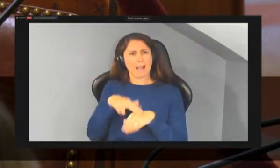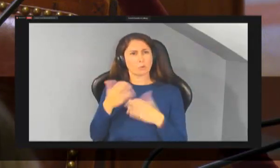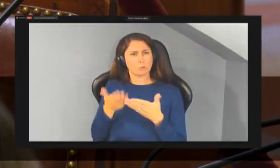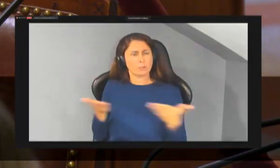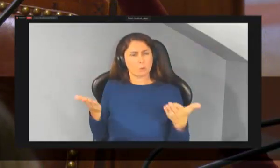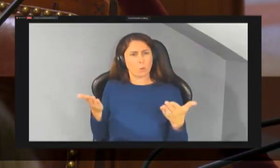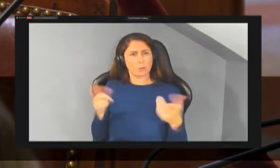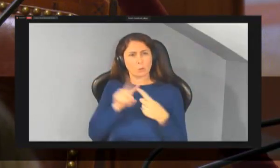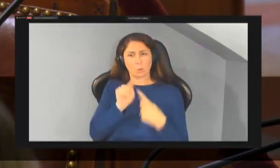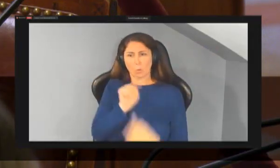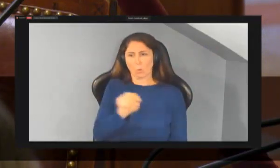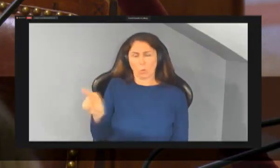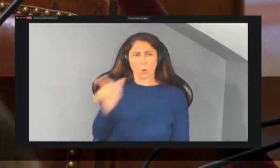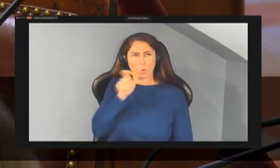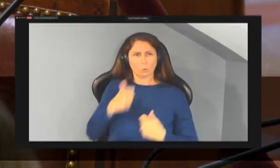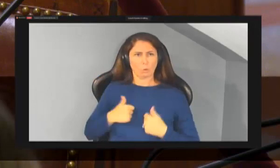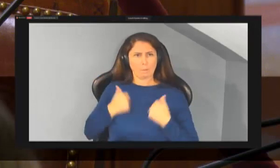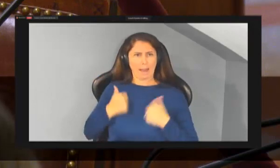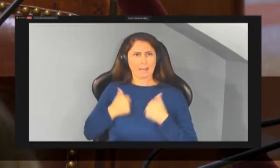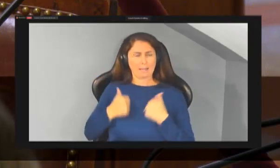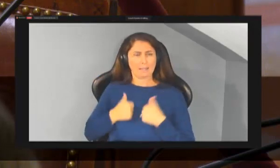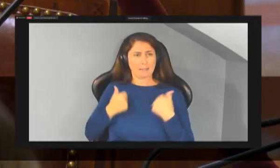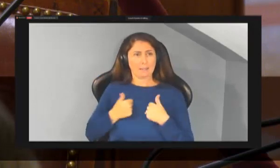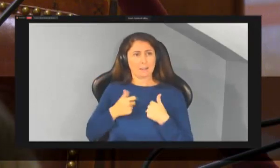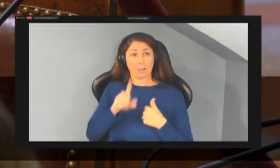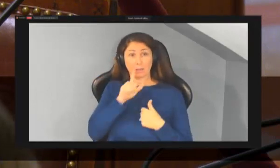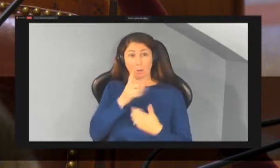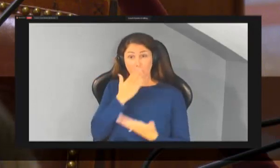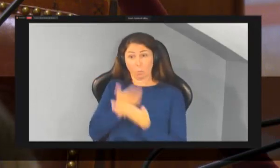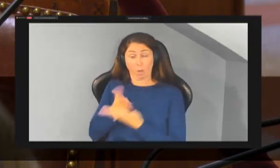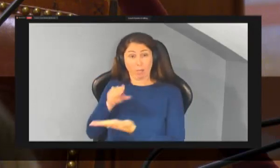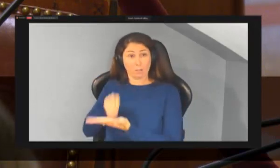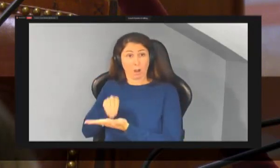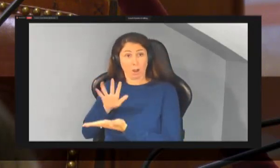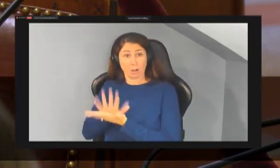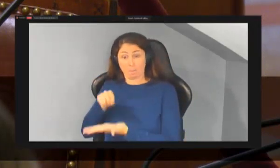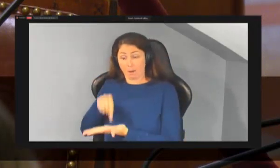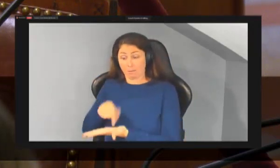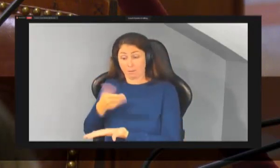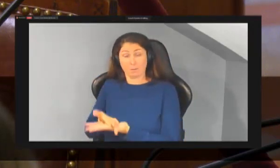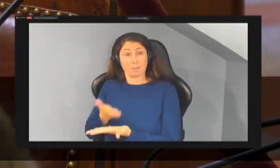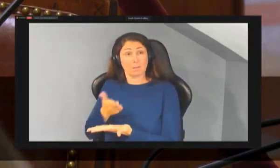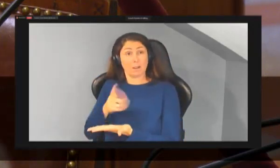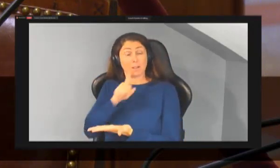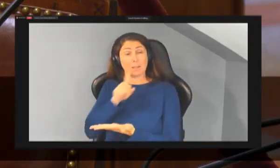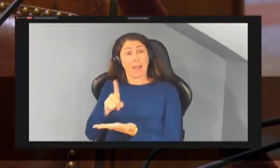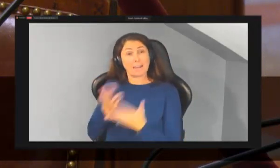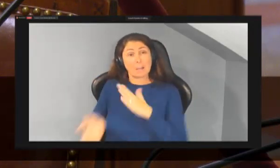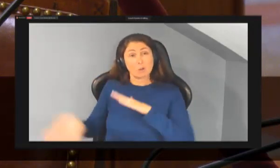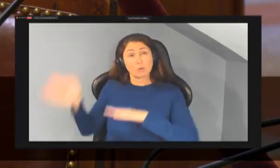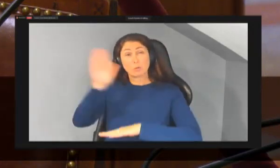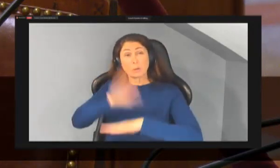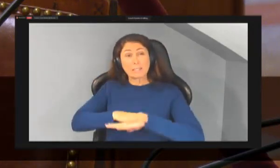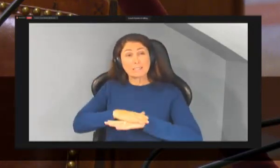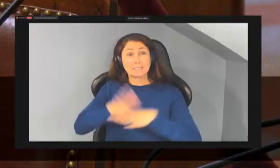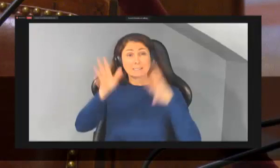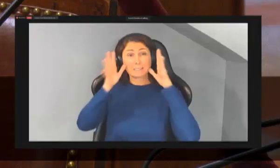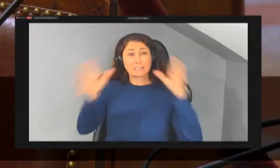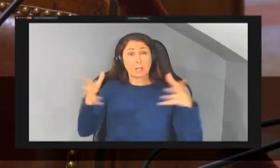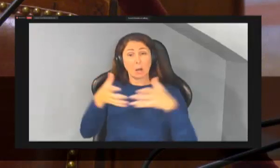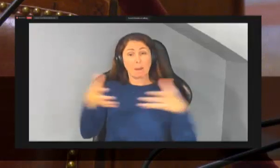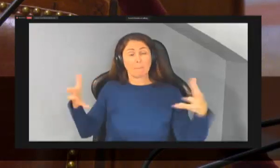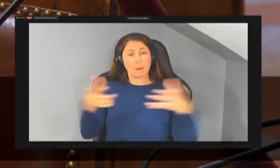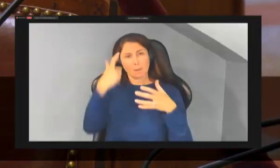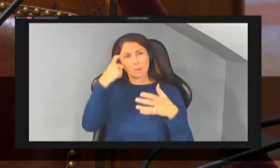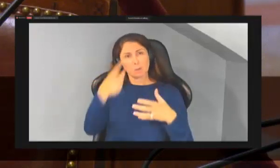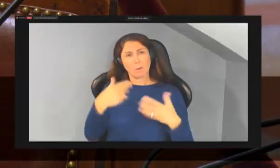ones that remain. There's a well-documented phenomenon that this increases deer populations because you have a healthier population and a